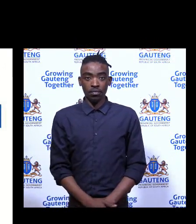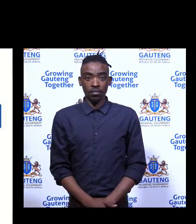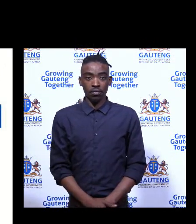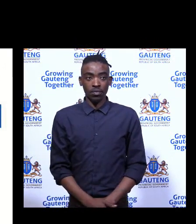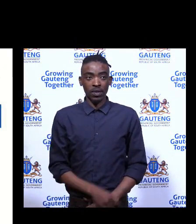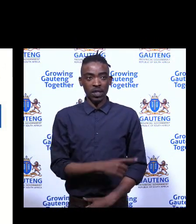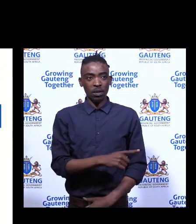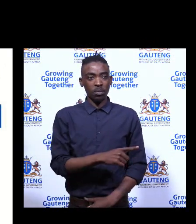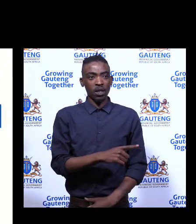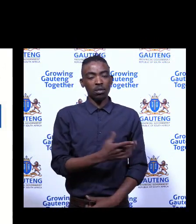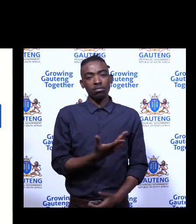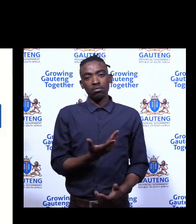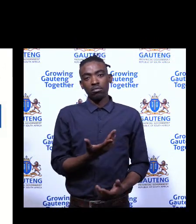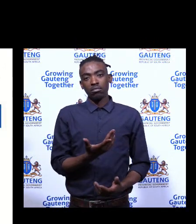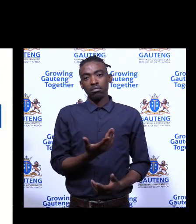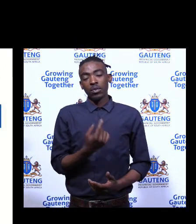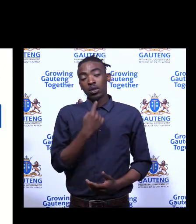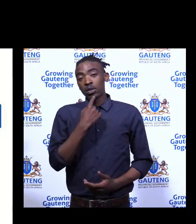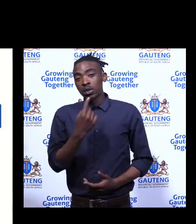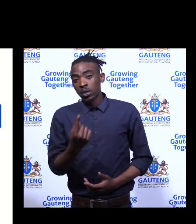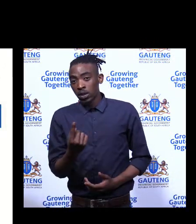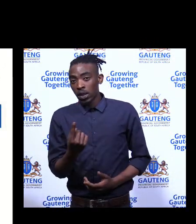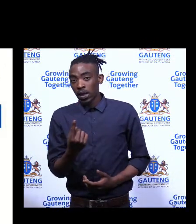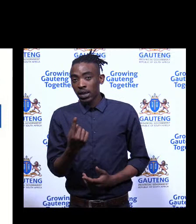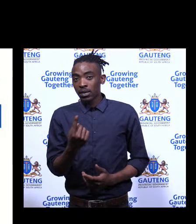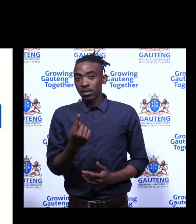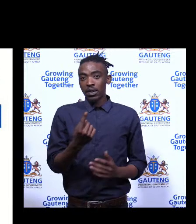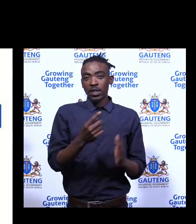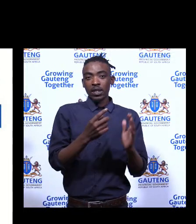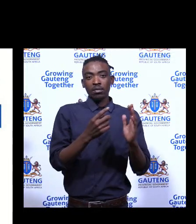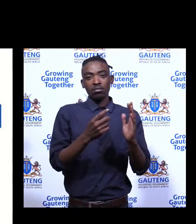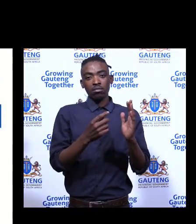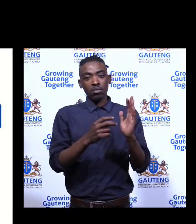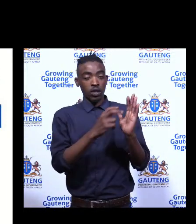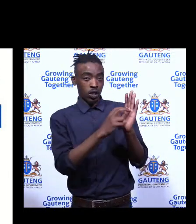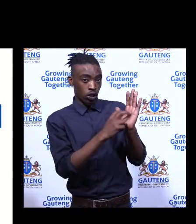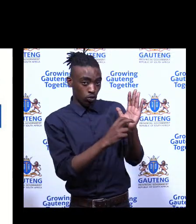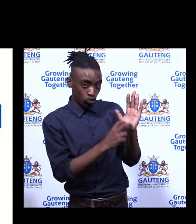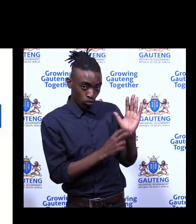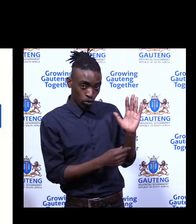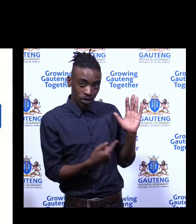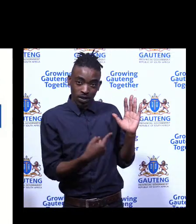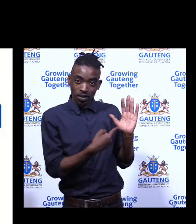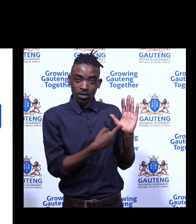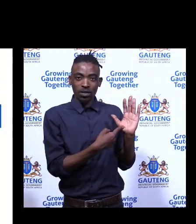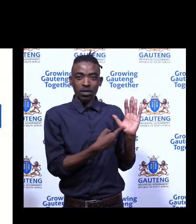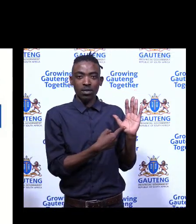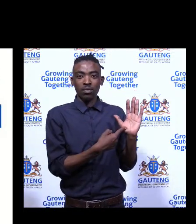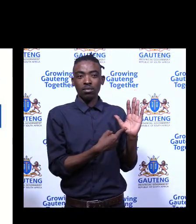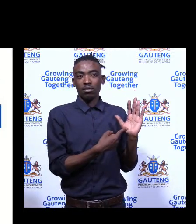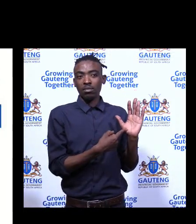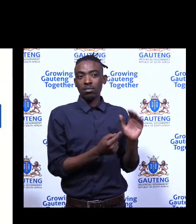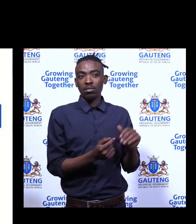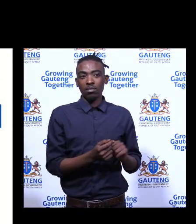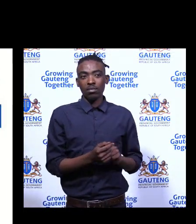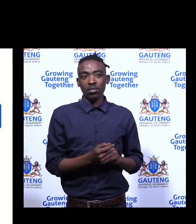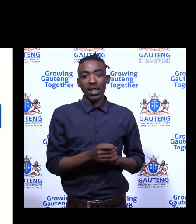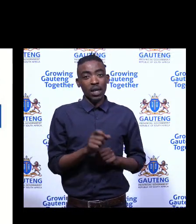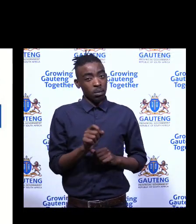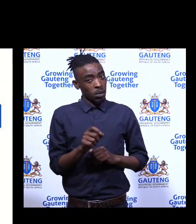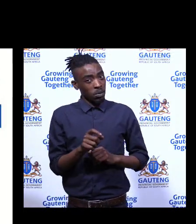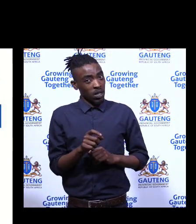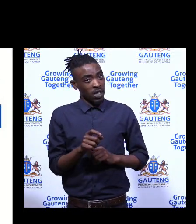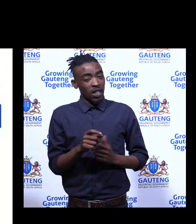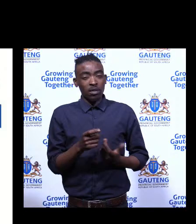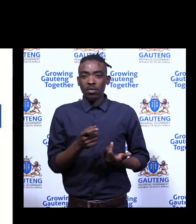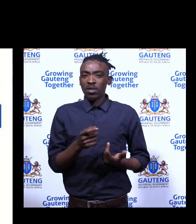tents. And to say that the tents would be really are not suitable for the use of